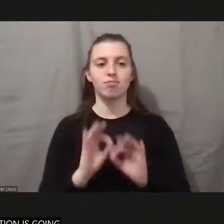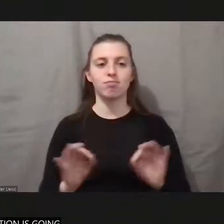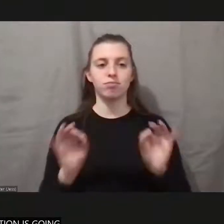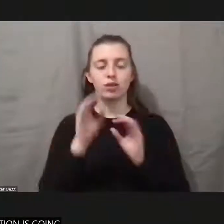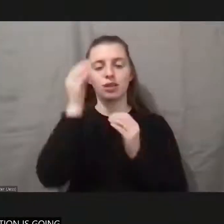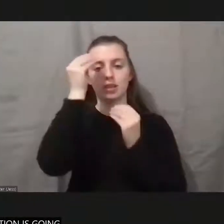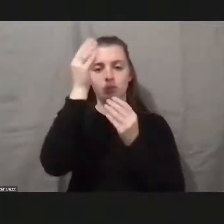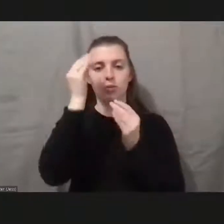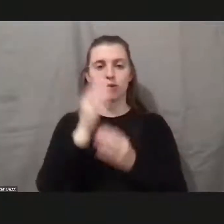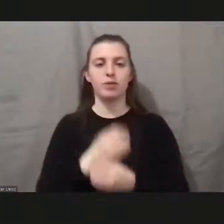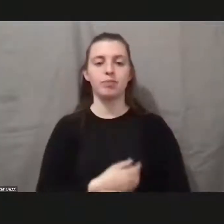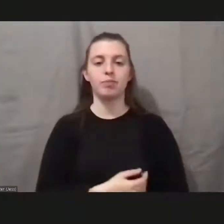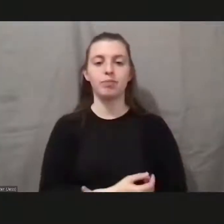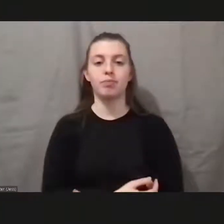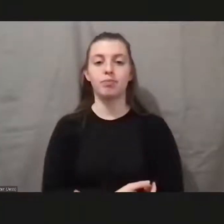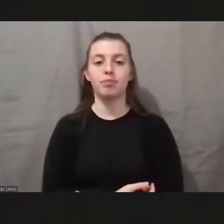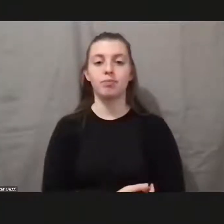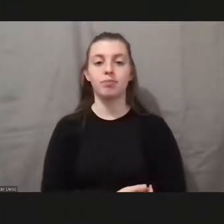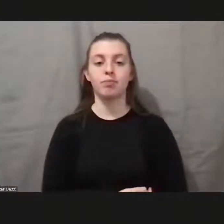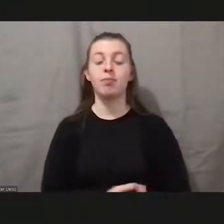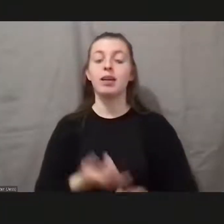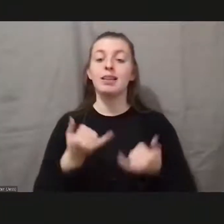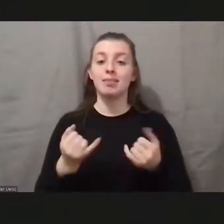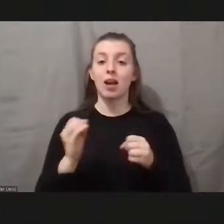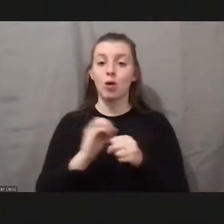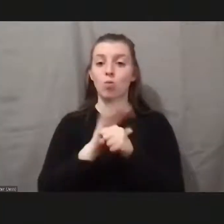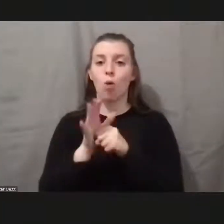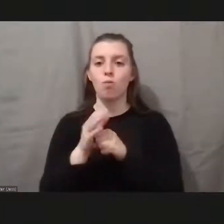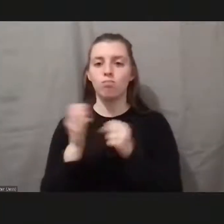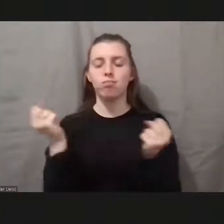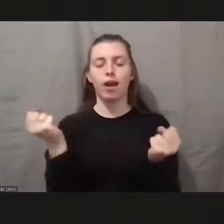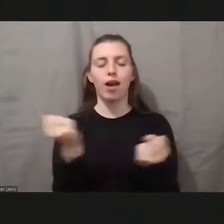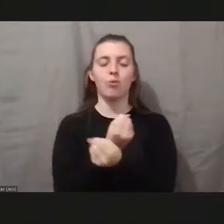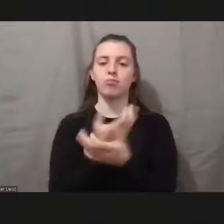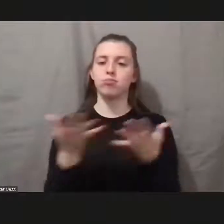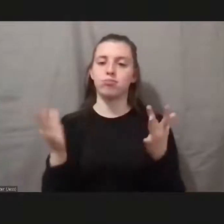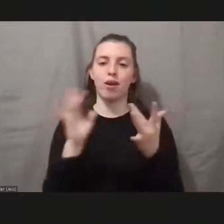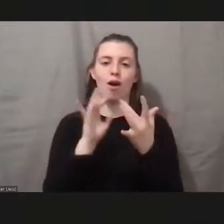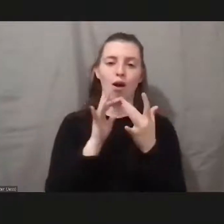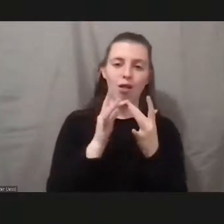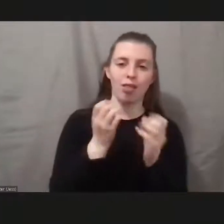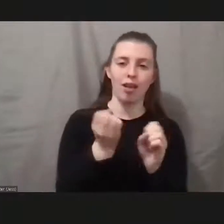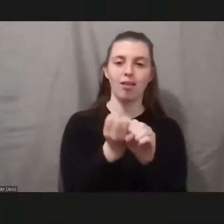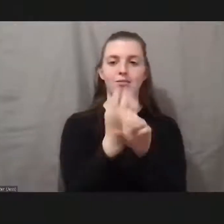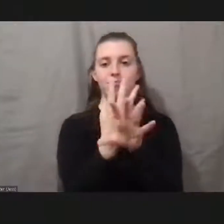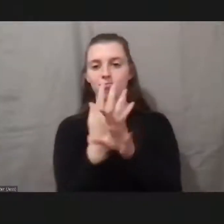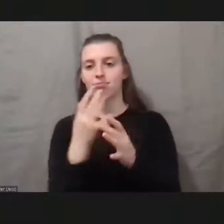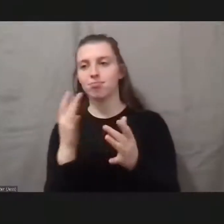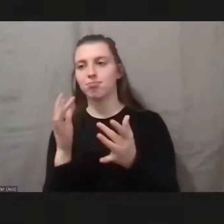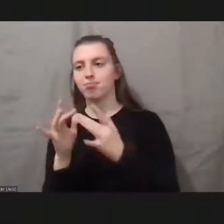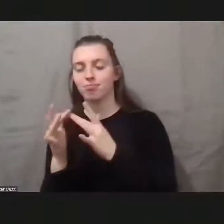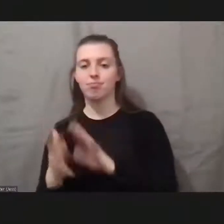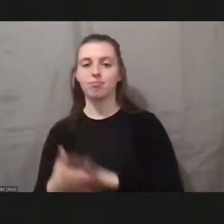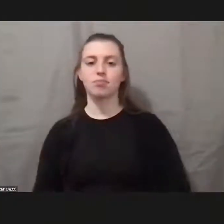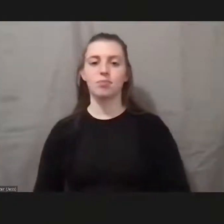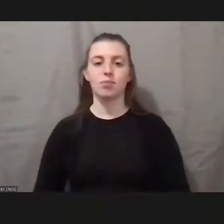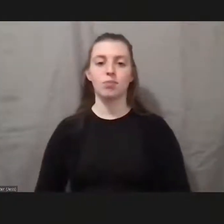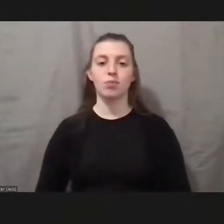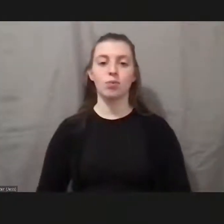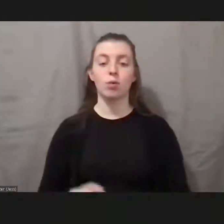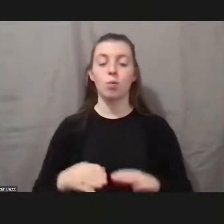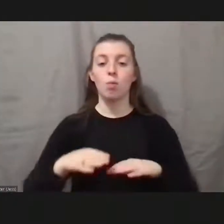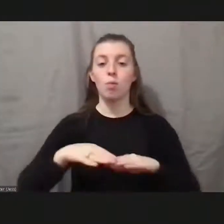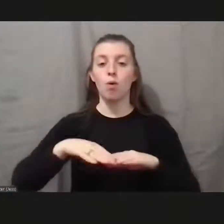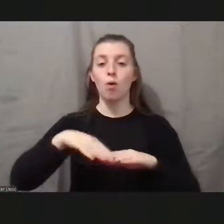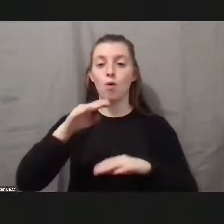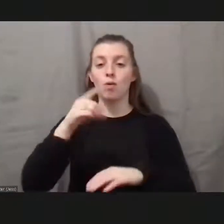with COVID, everything is online. And as Dawn said, there are over half of the population of Nova Scotia